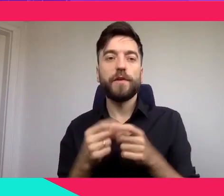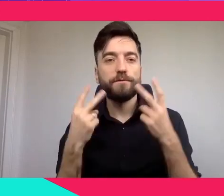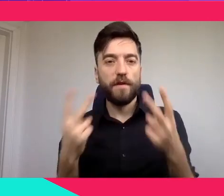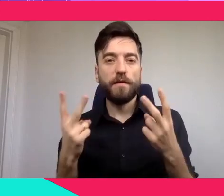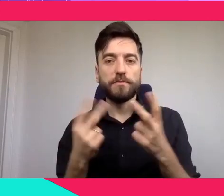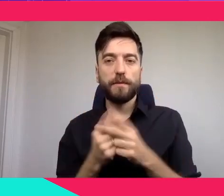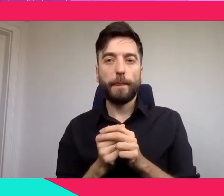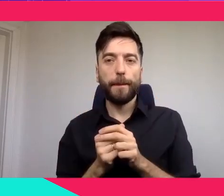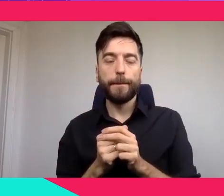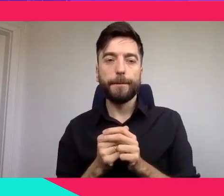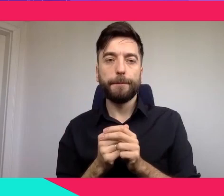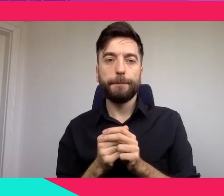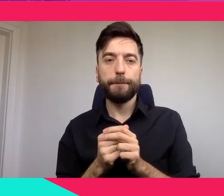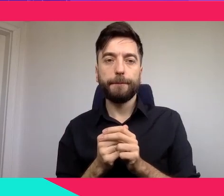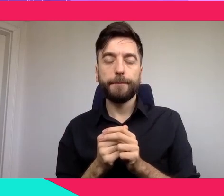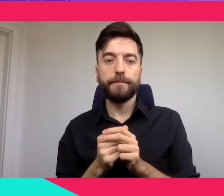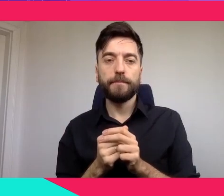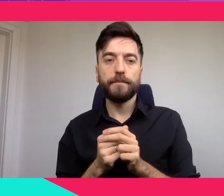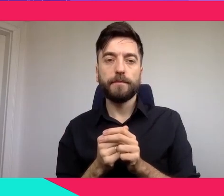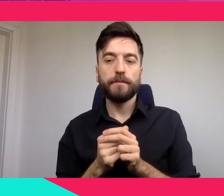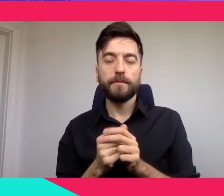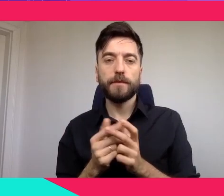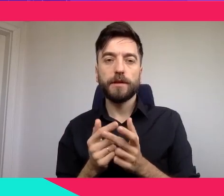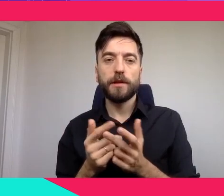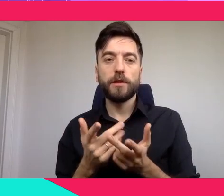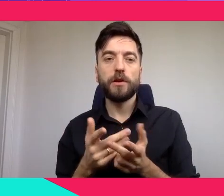technological capacity building is key to